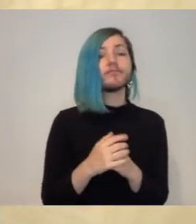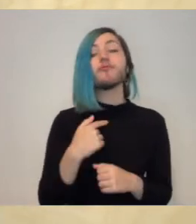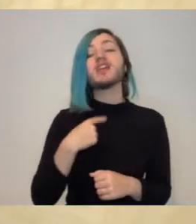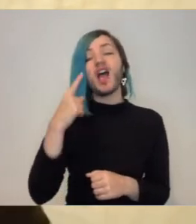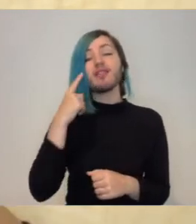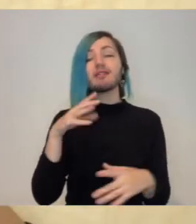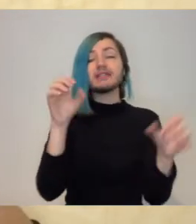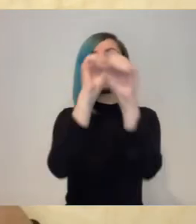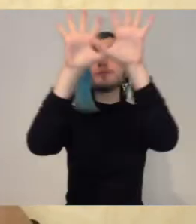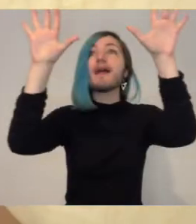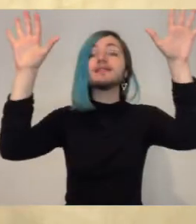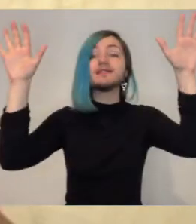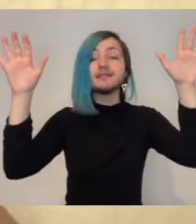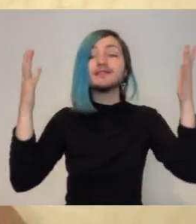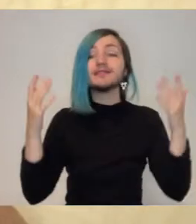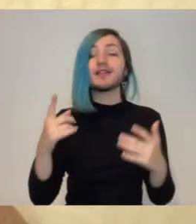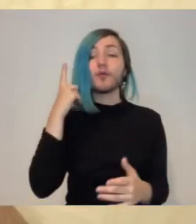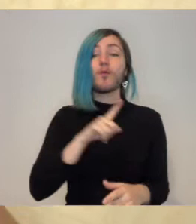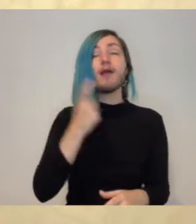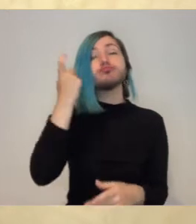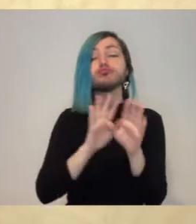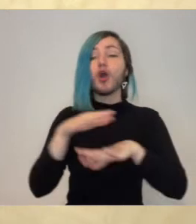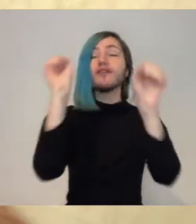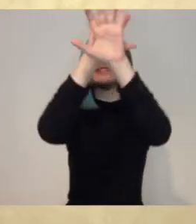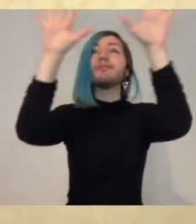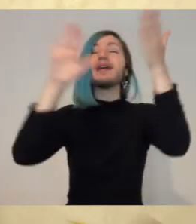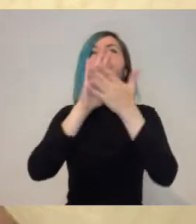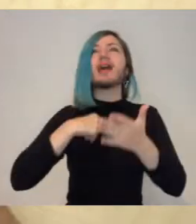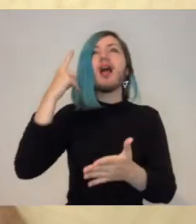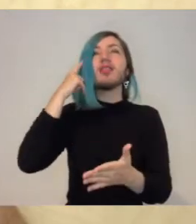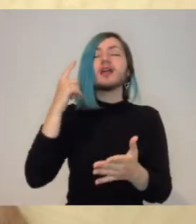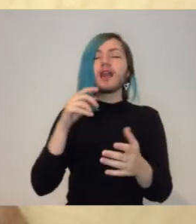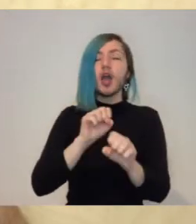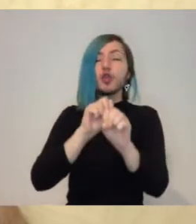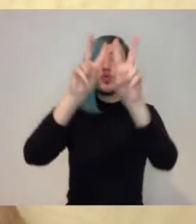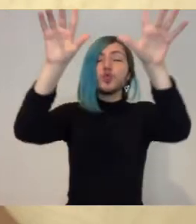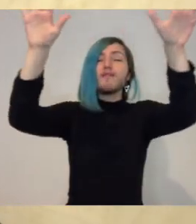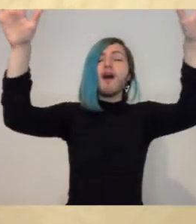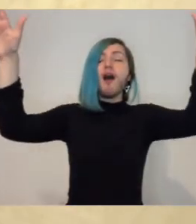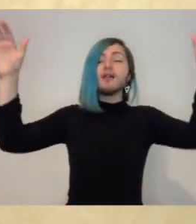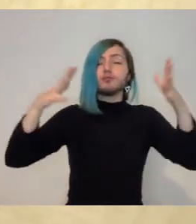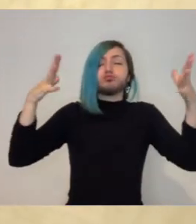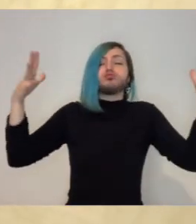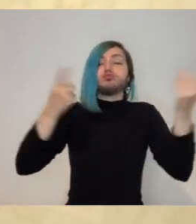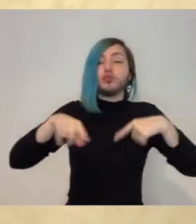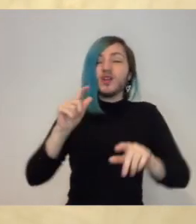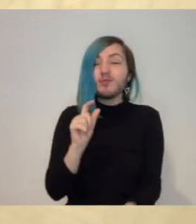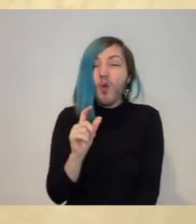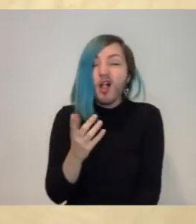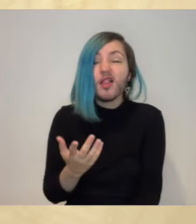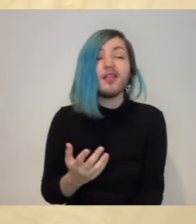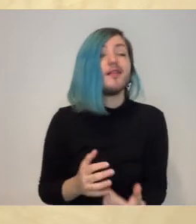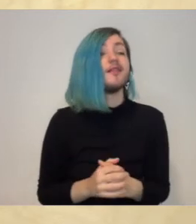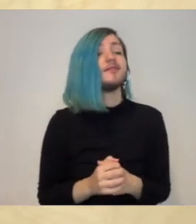the space image, because thinking about space makes me think about how small we are and how big the universe is. And then I'm